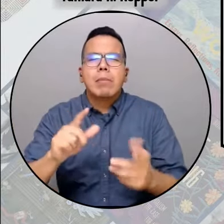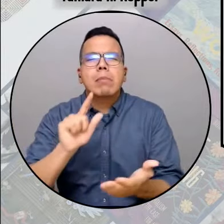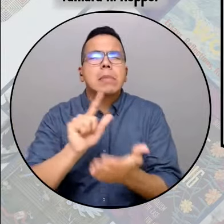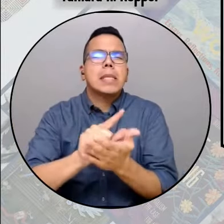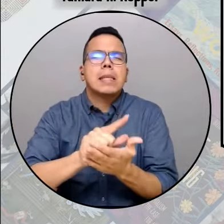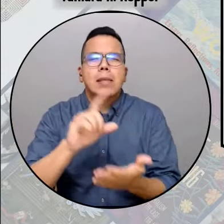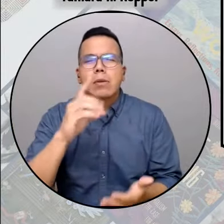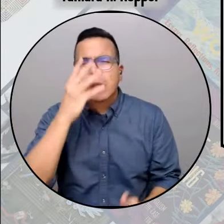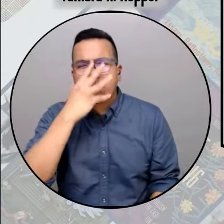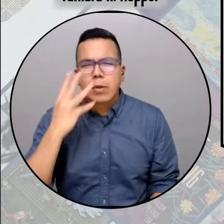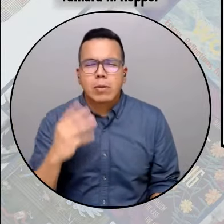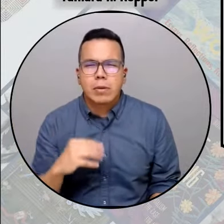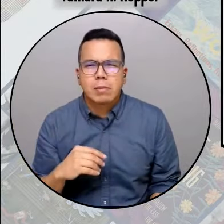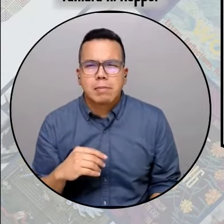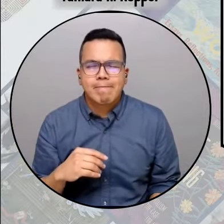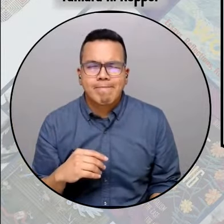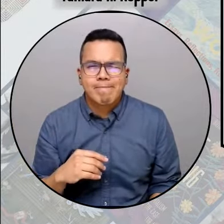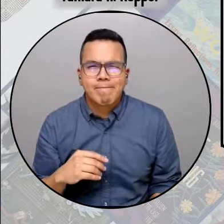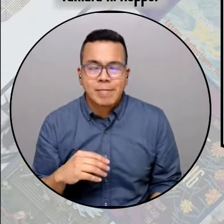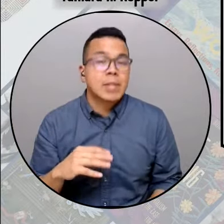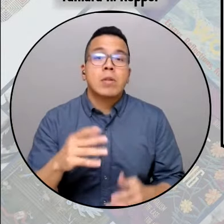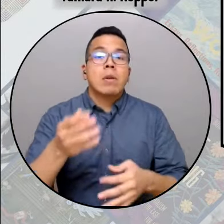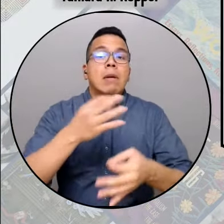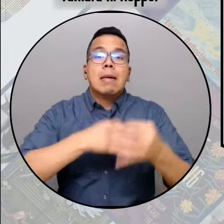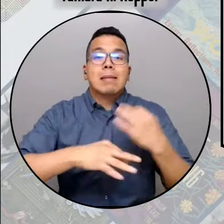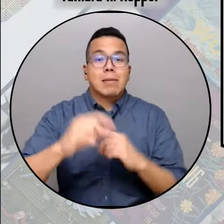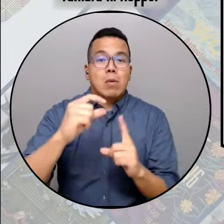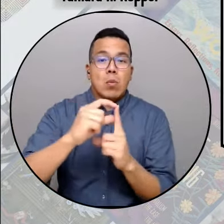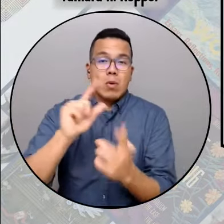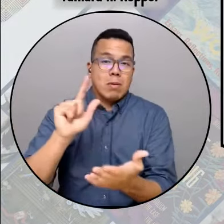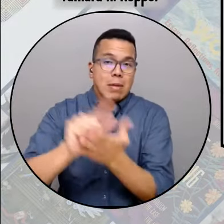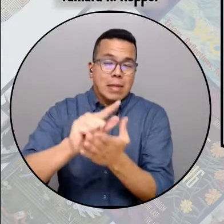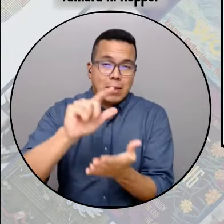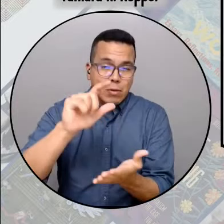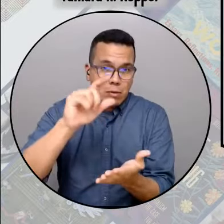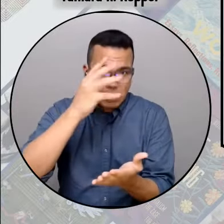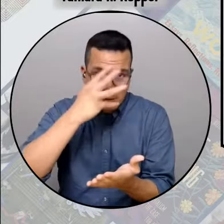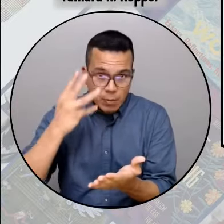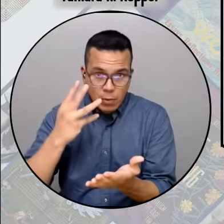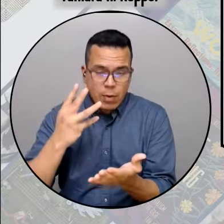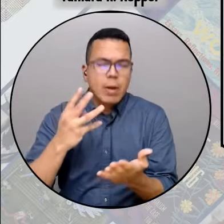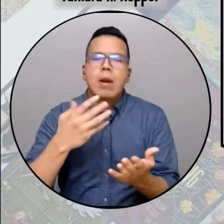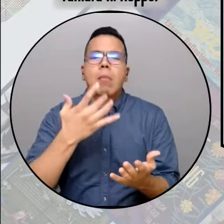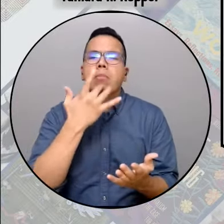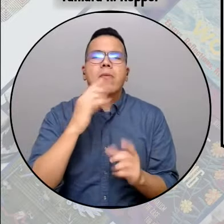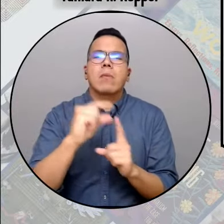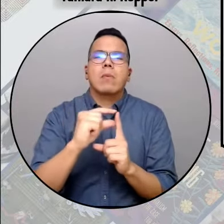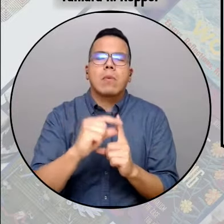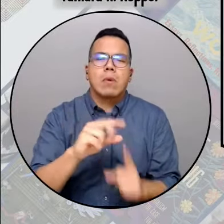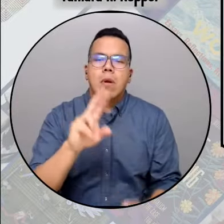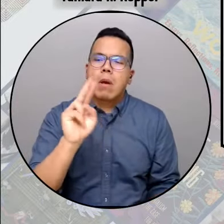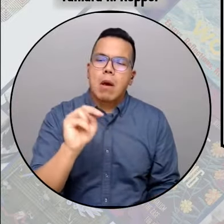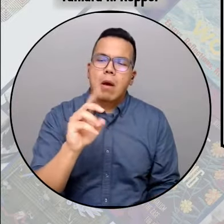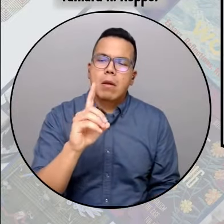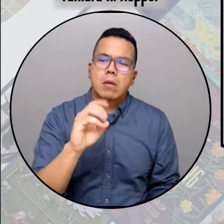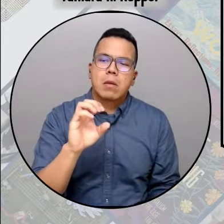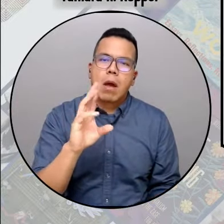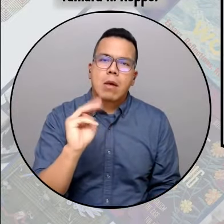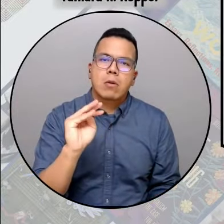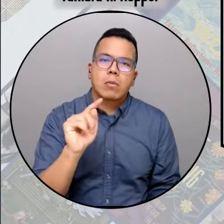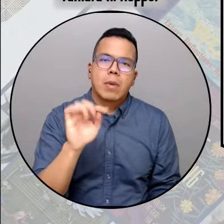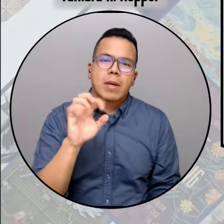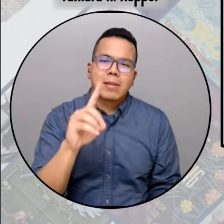term undocumented, right? And so undocumented, going back to kind of this issue of having to have a document or a visa in some sort of